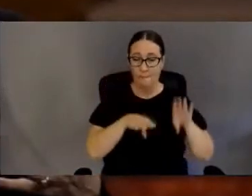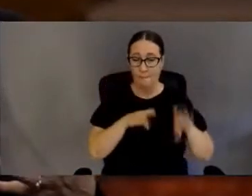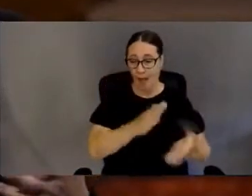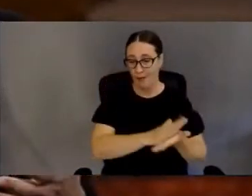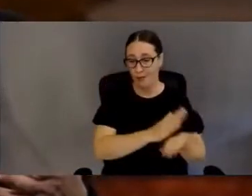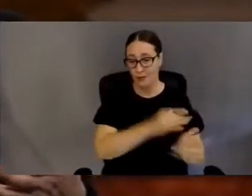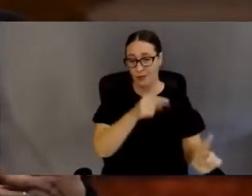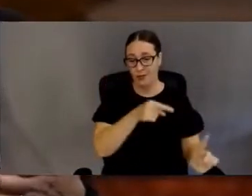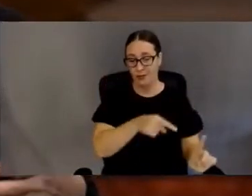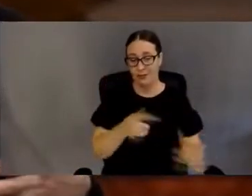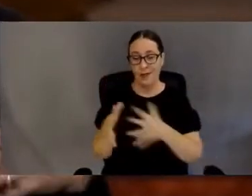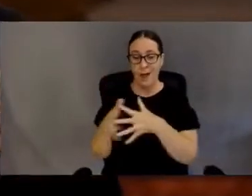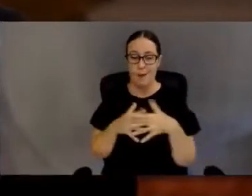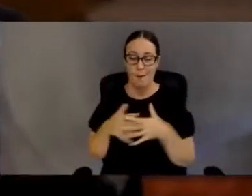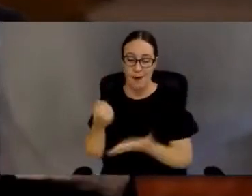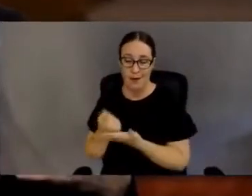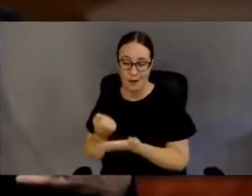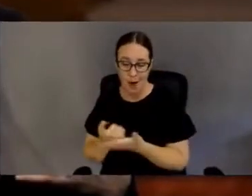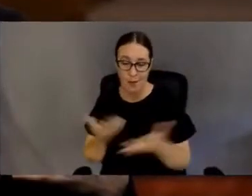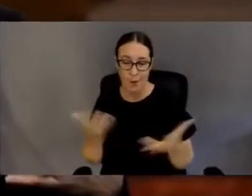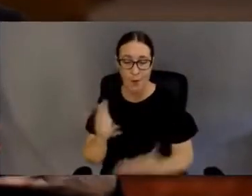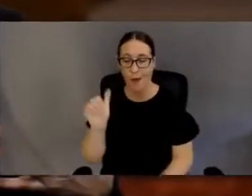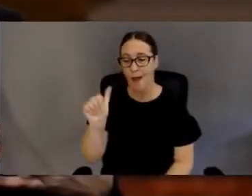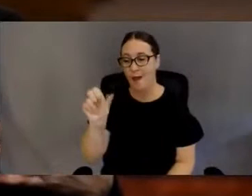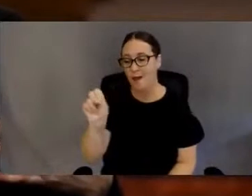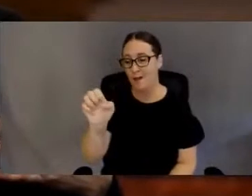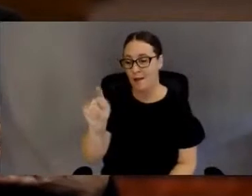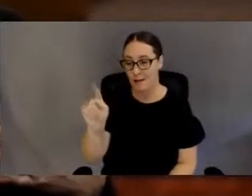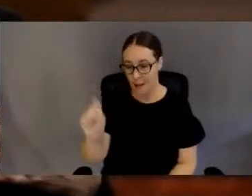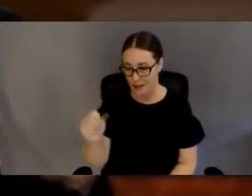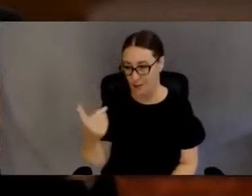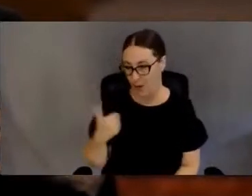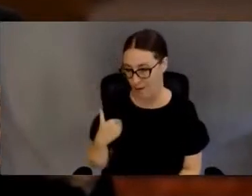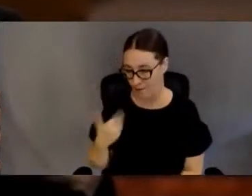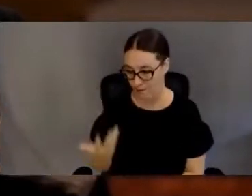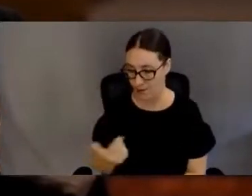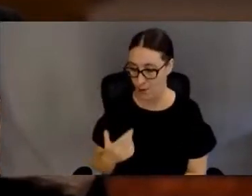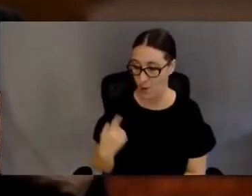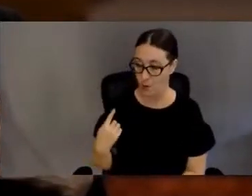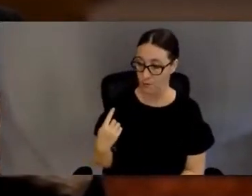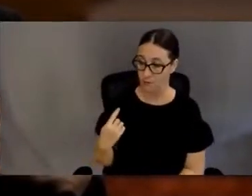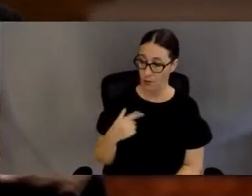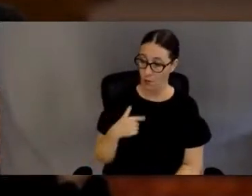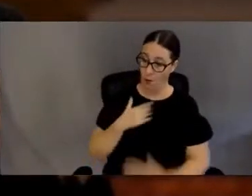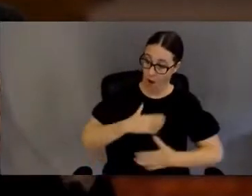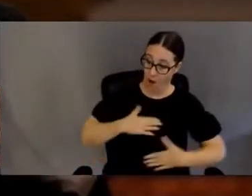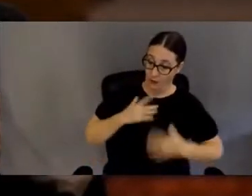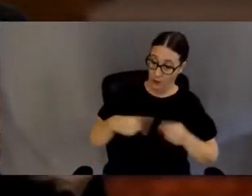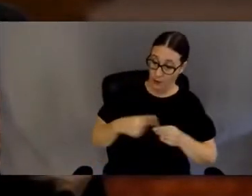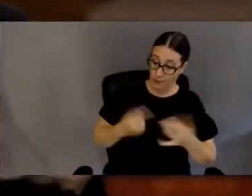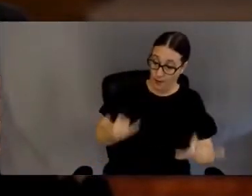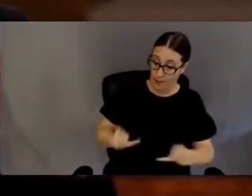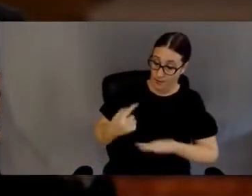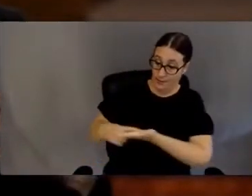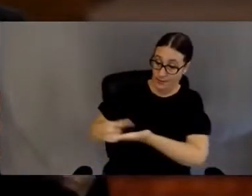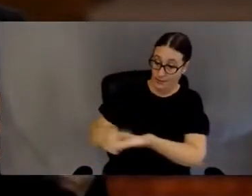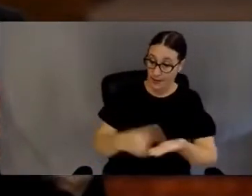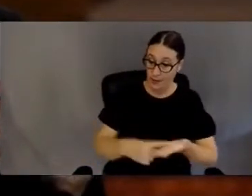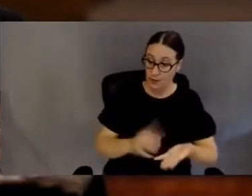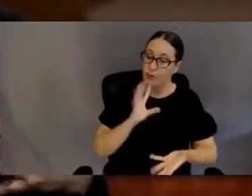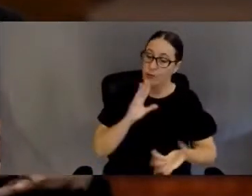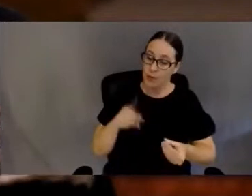the assets that we have. And what I've liked about this conversation is that it is a conversation about the assets